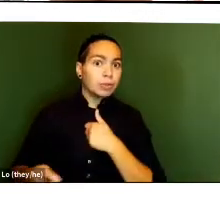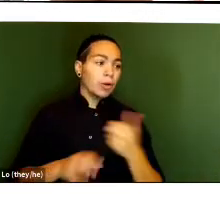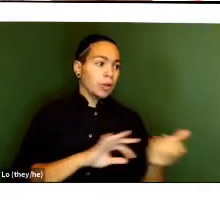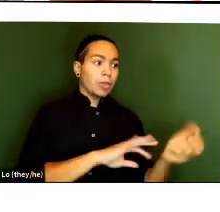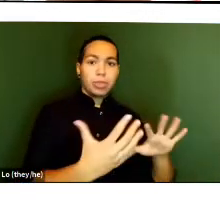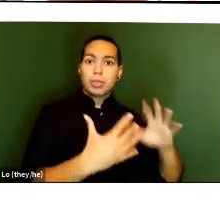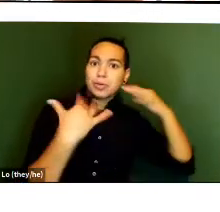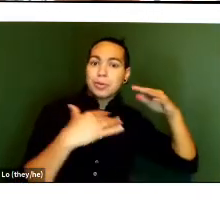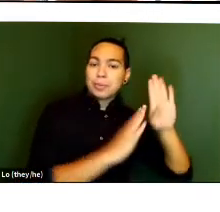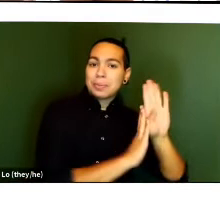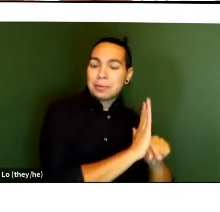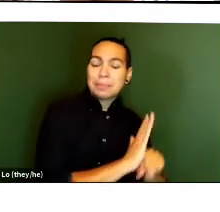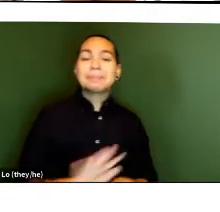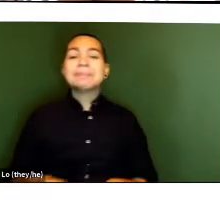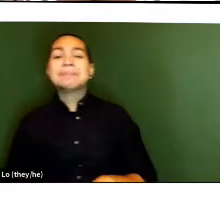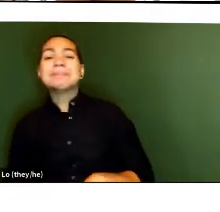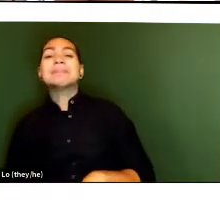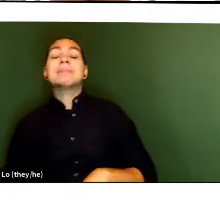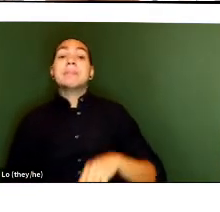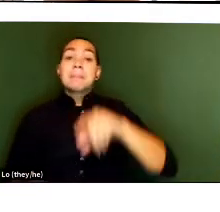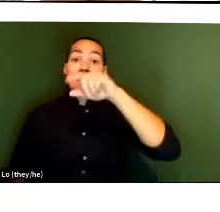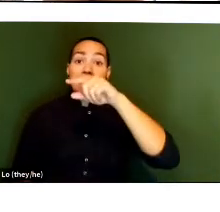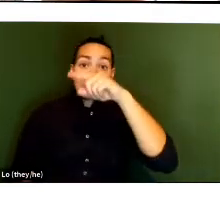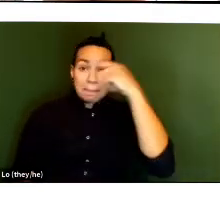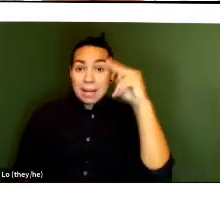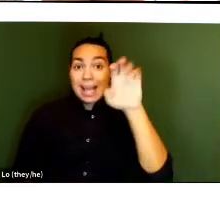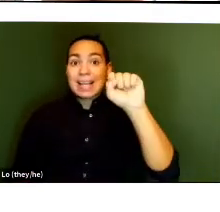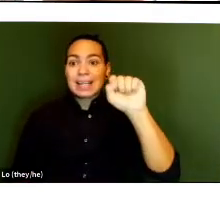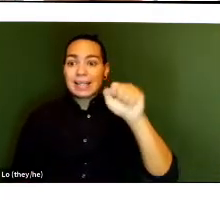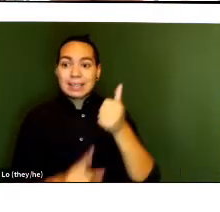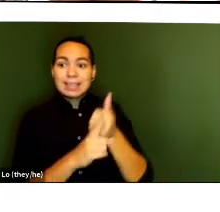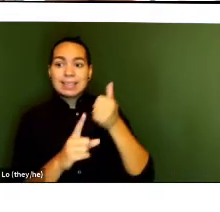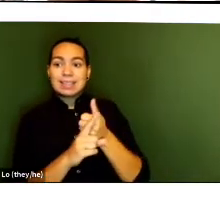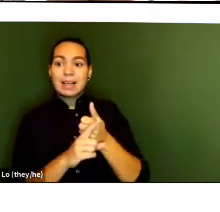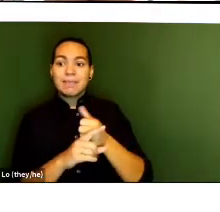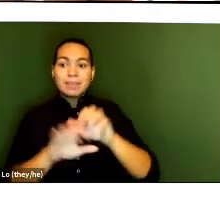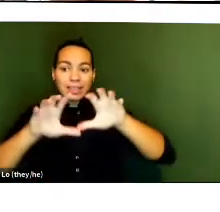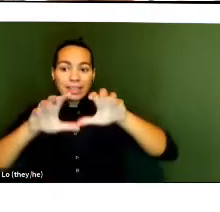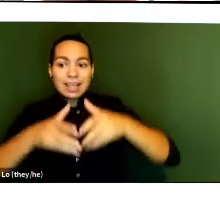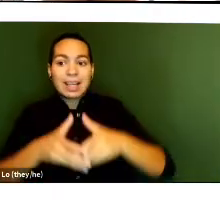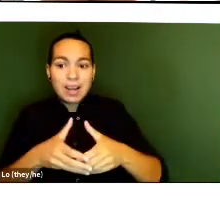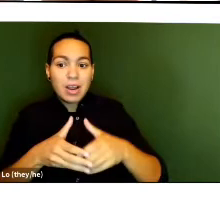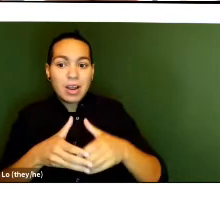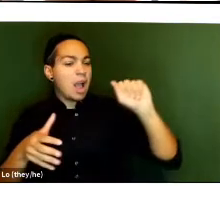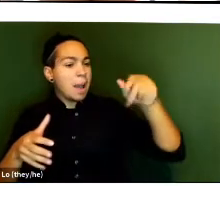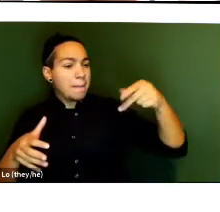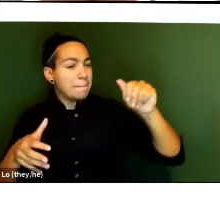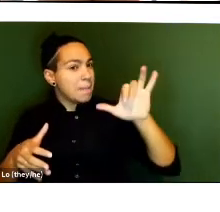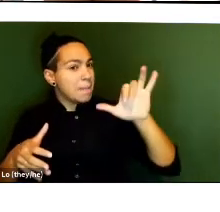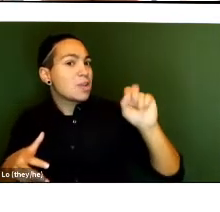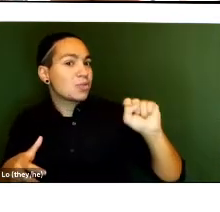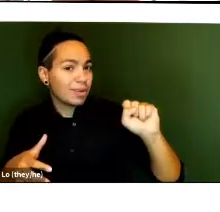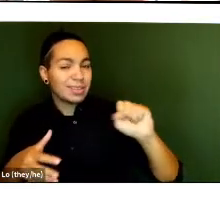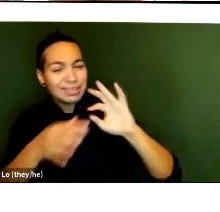sorry. So Blackness is a capacious category essential to an array of